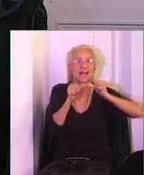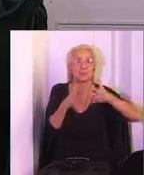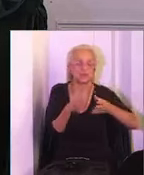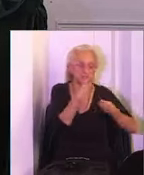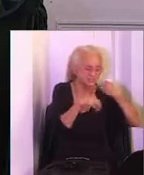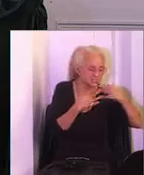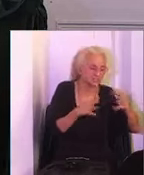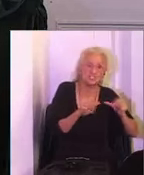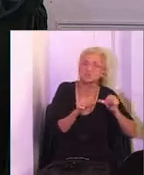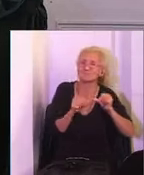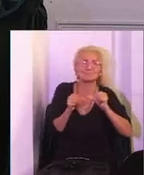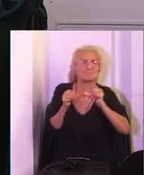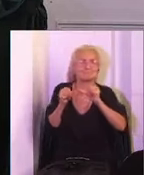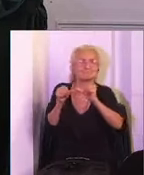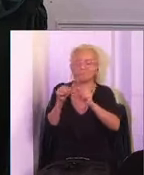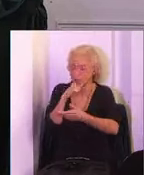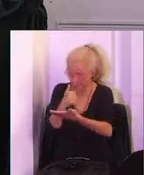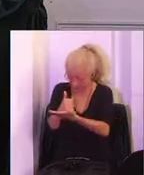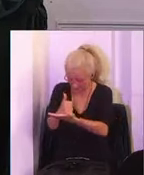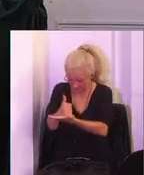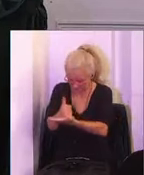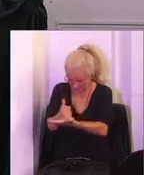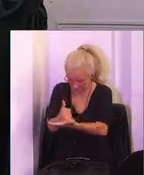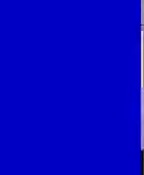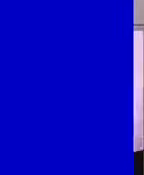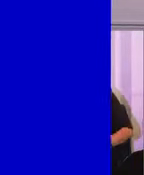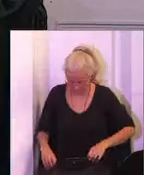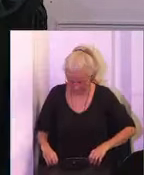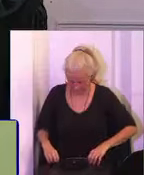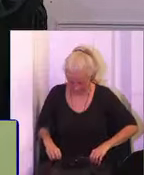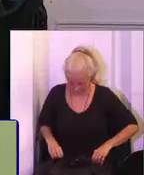over. Amen.